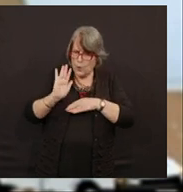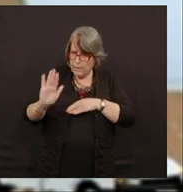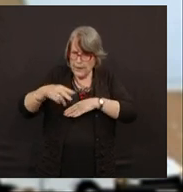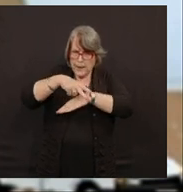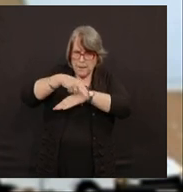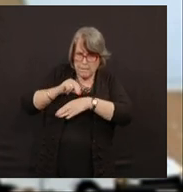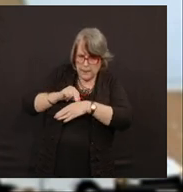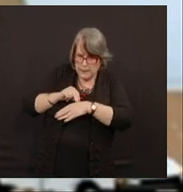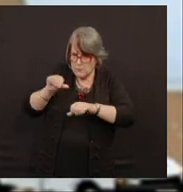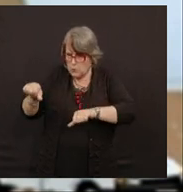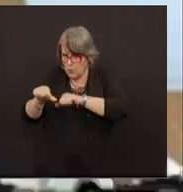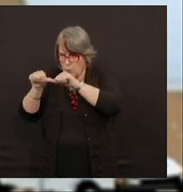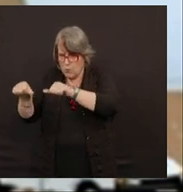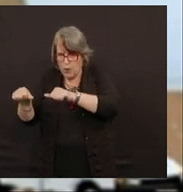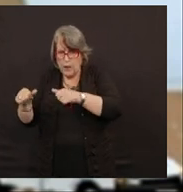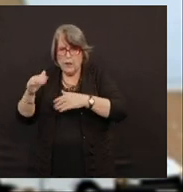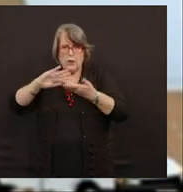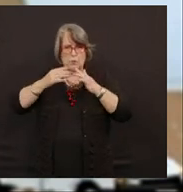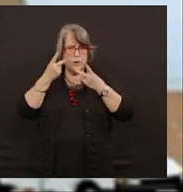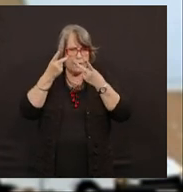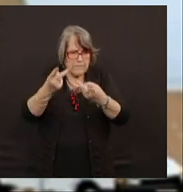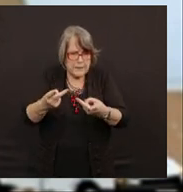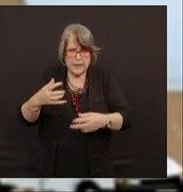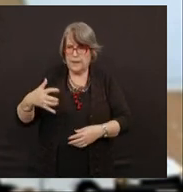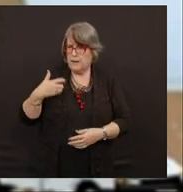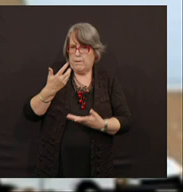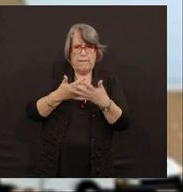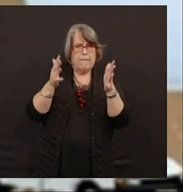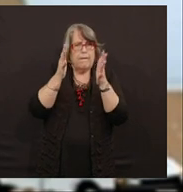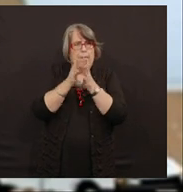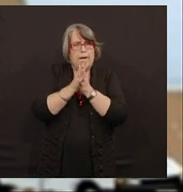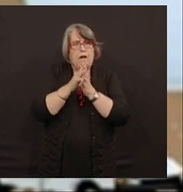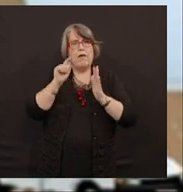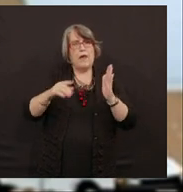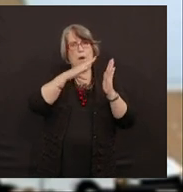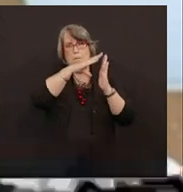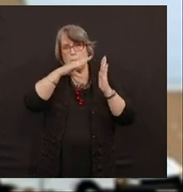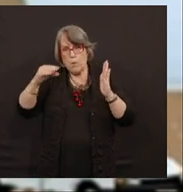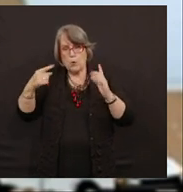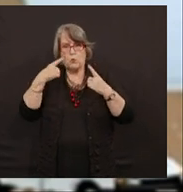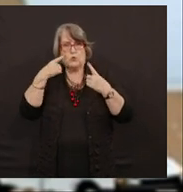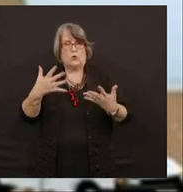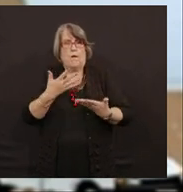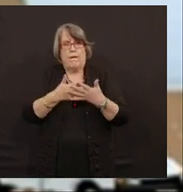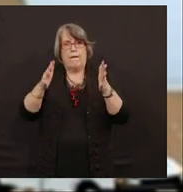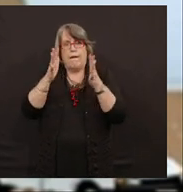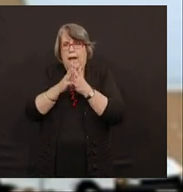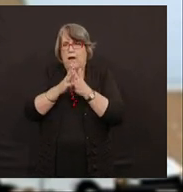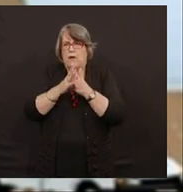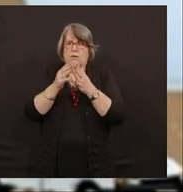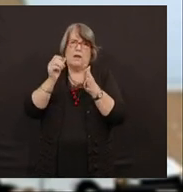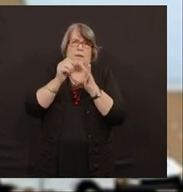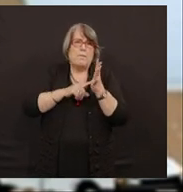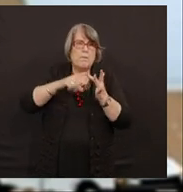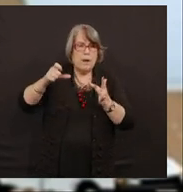community visiting, complaints mechanisms, and the emergence of some models that guide practice, like public health, the public health